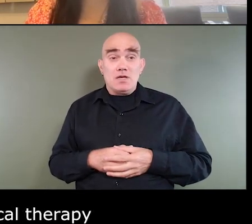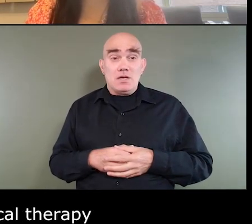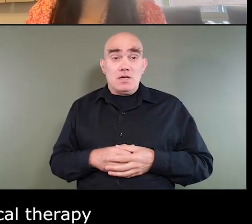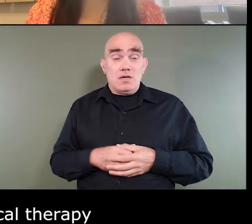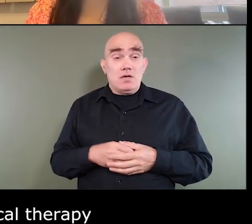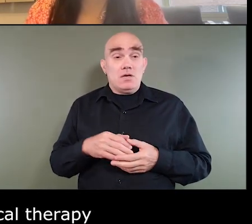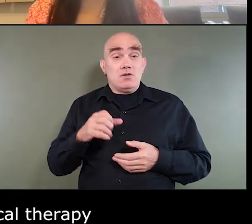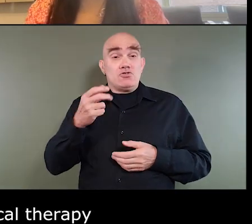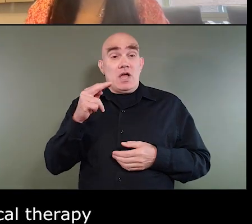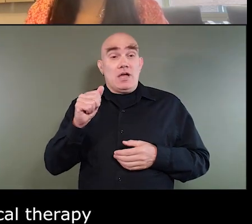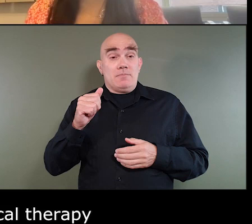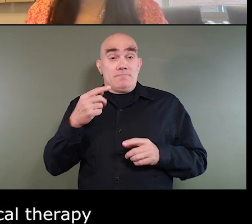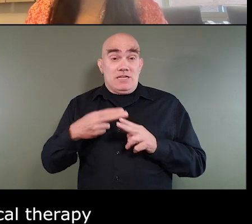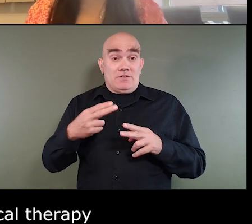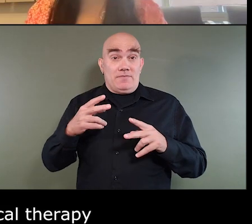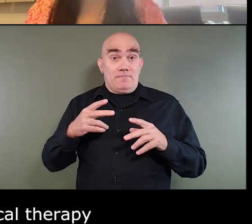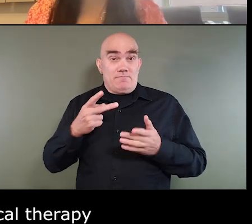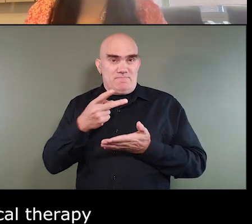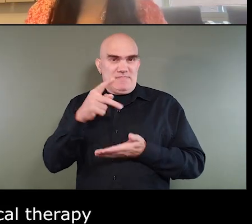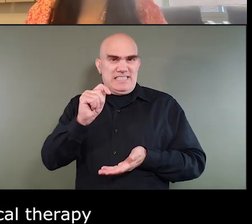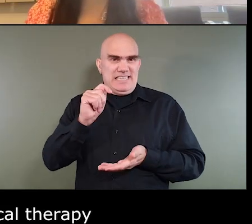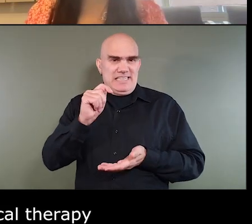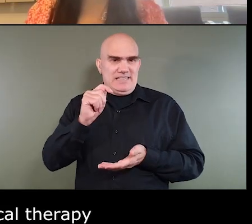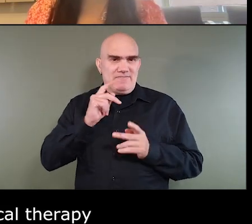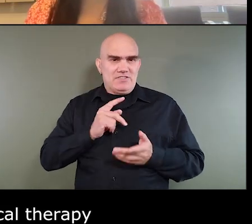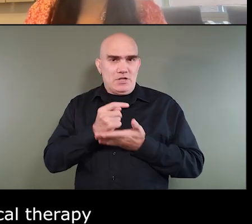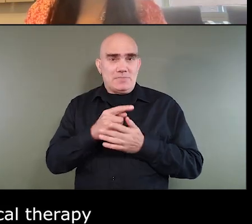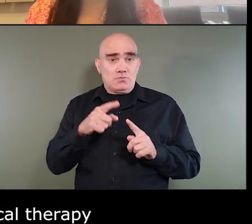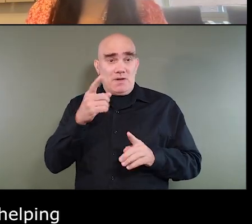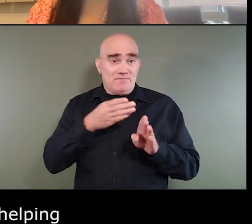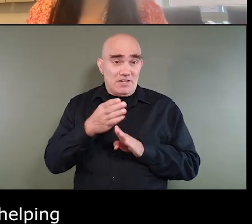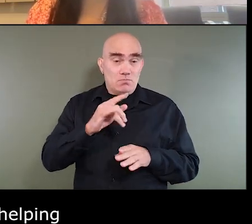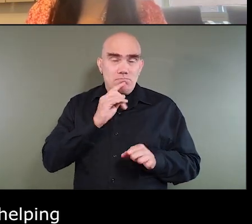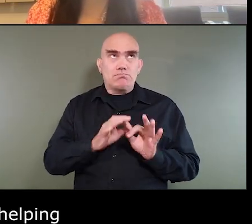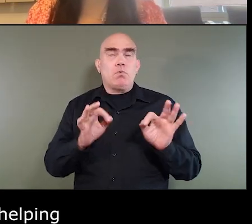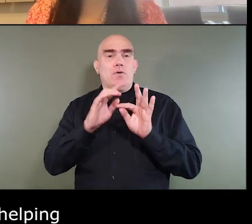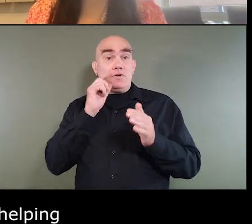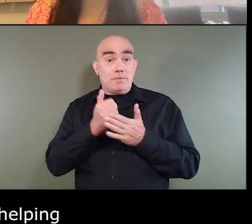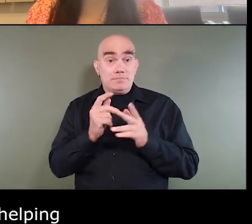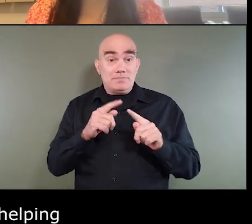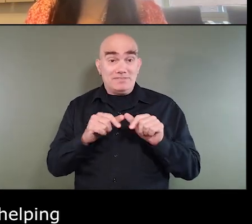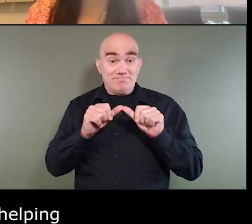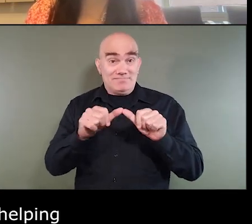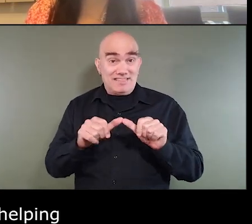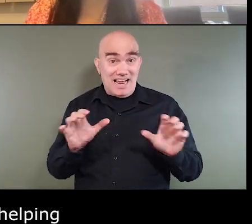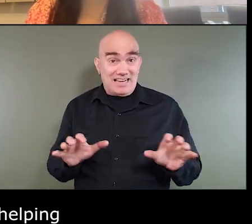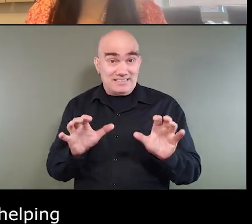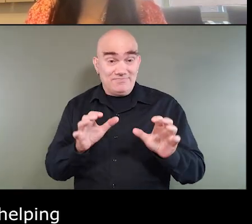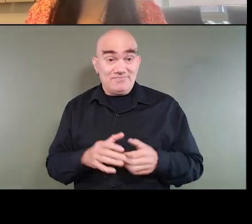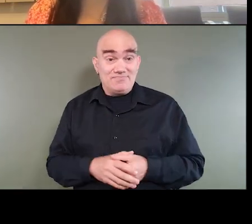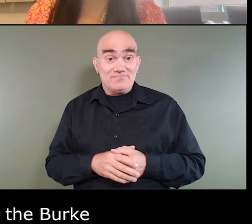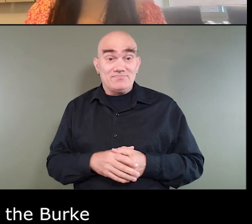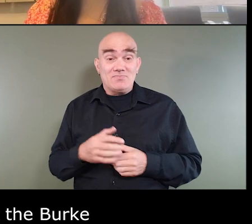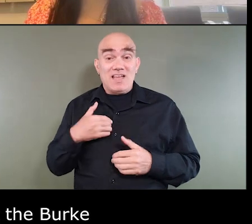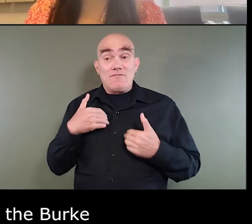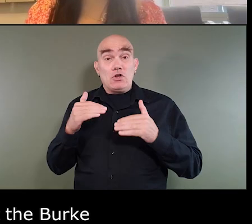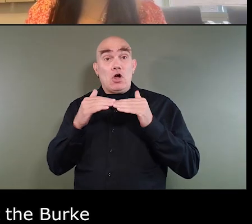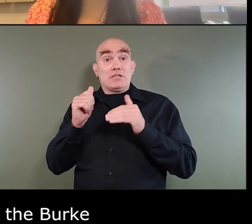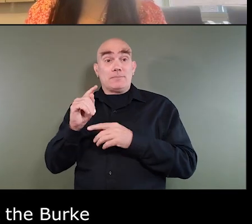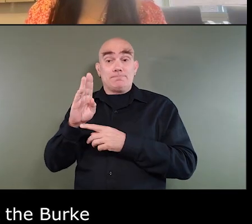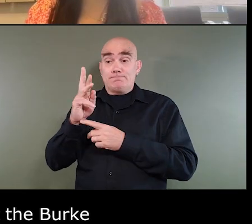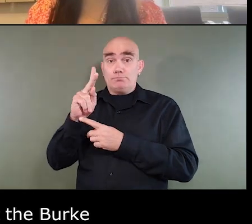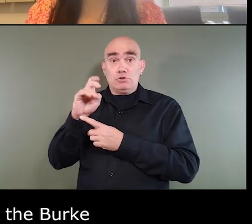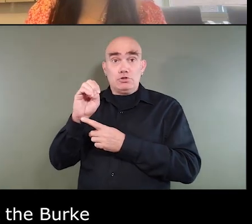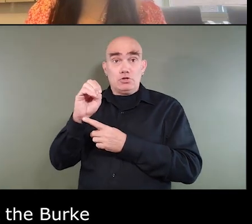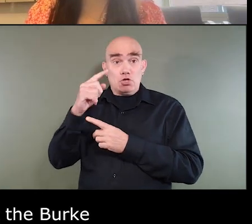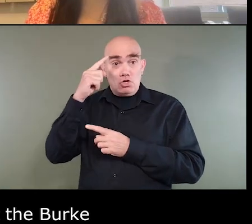colleagues. Shana mentioned physical therapy as being one field that's really important for helping people to stay active. We've got colleagues at